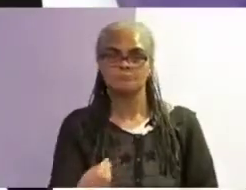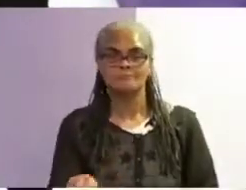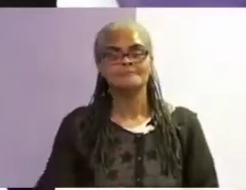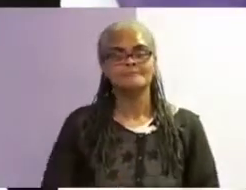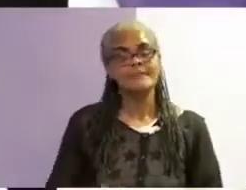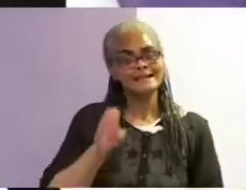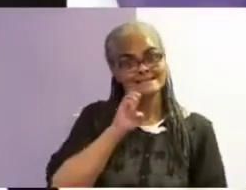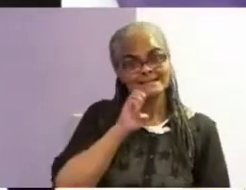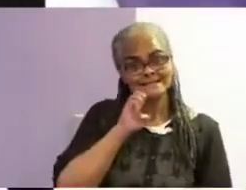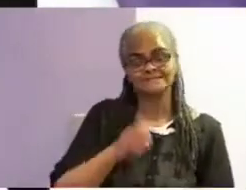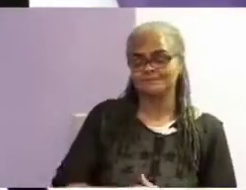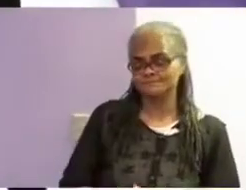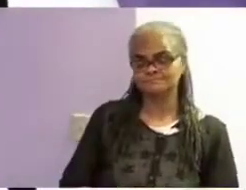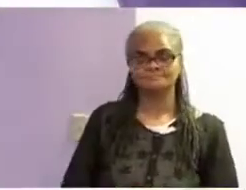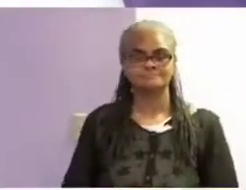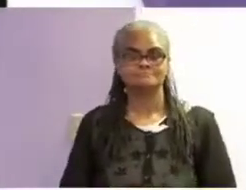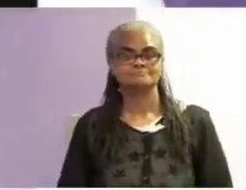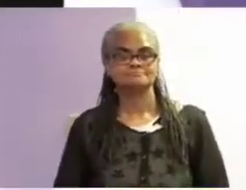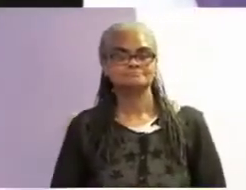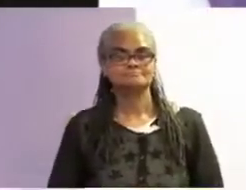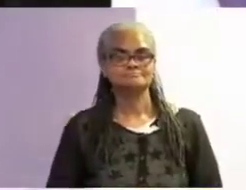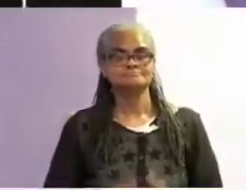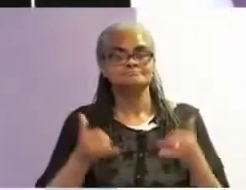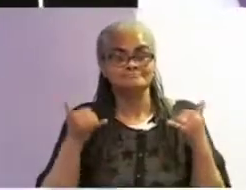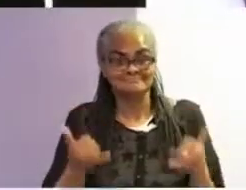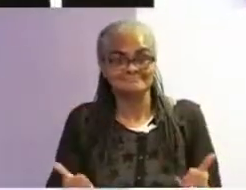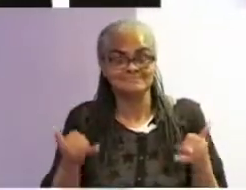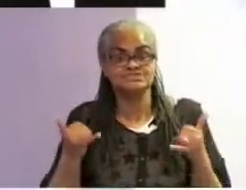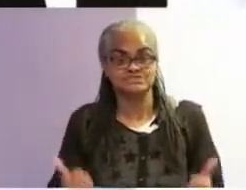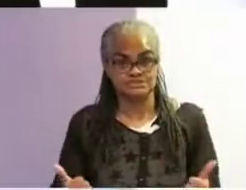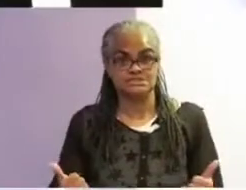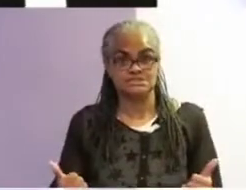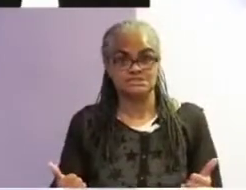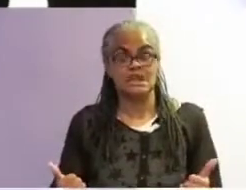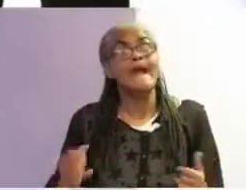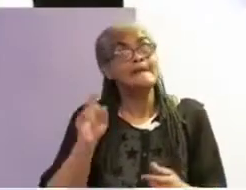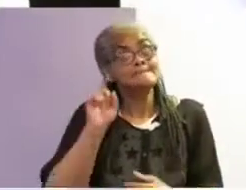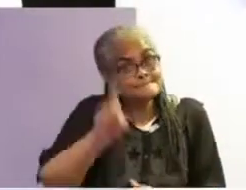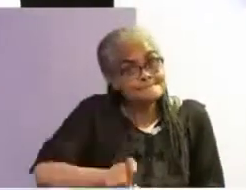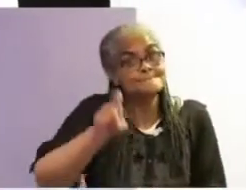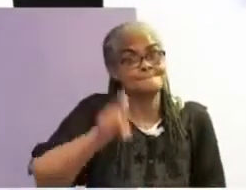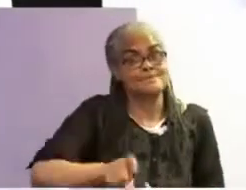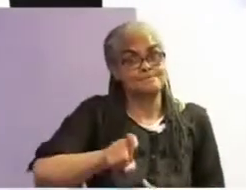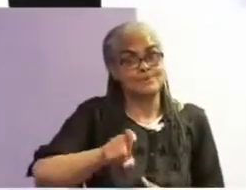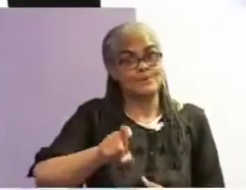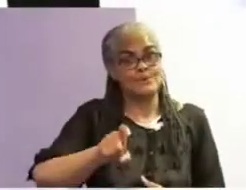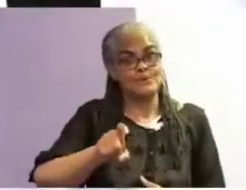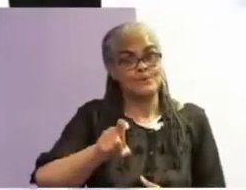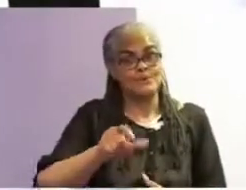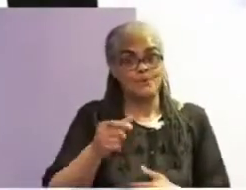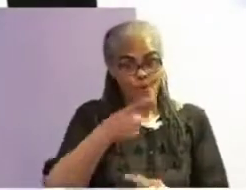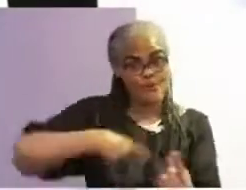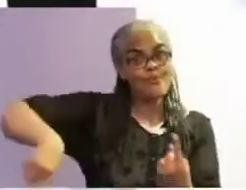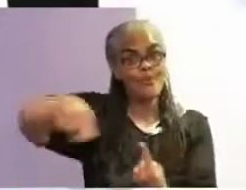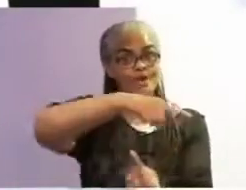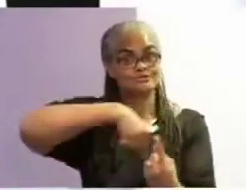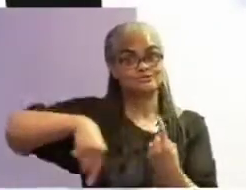You need to have some folk around you that's not going to leave you.